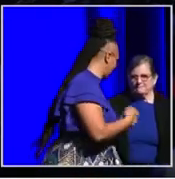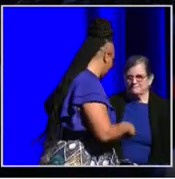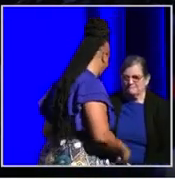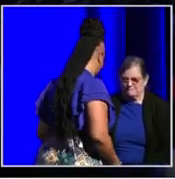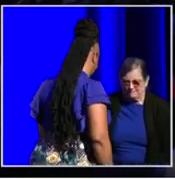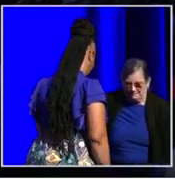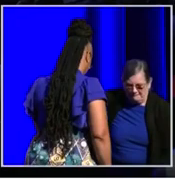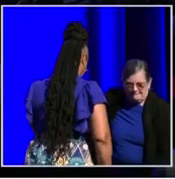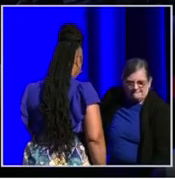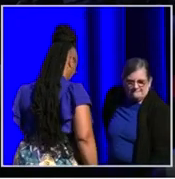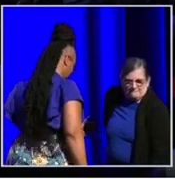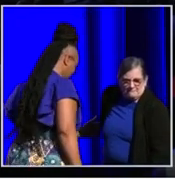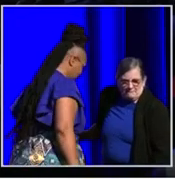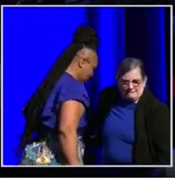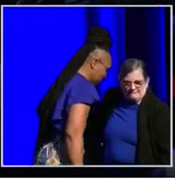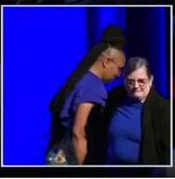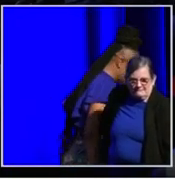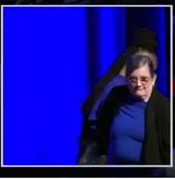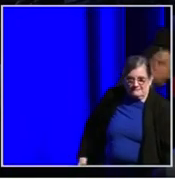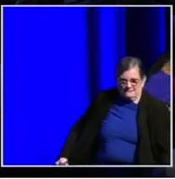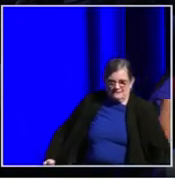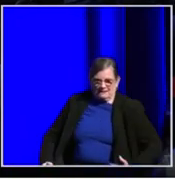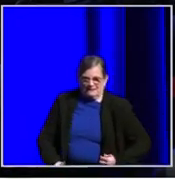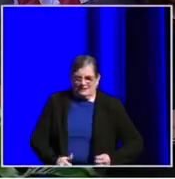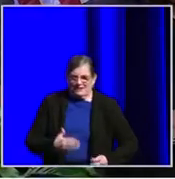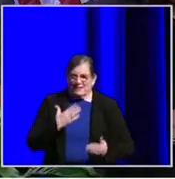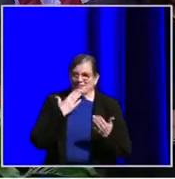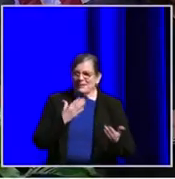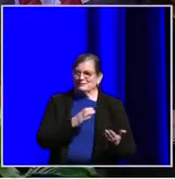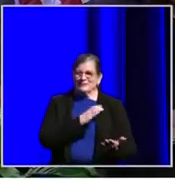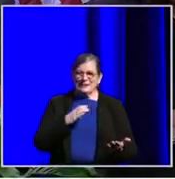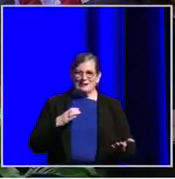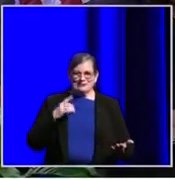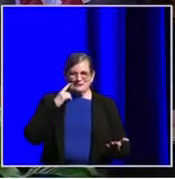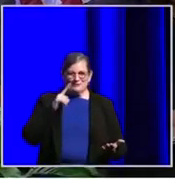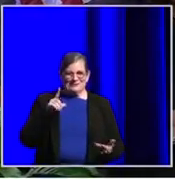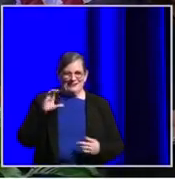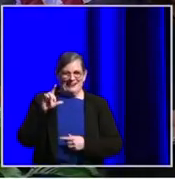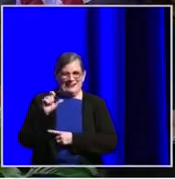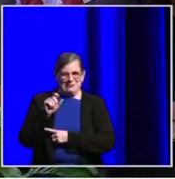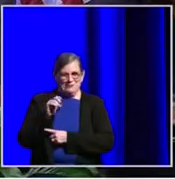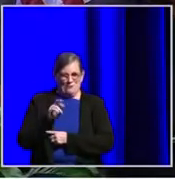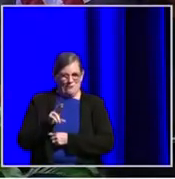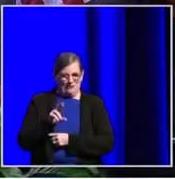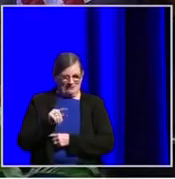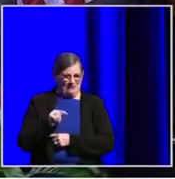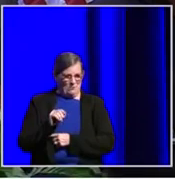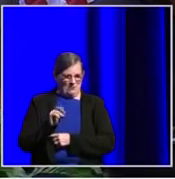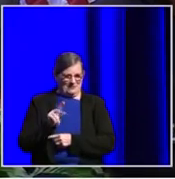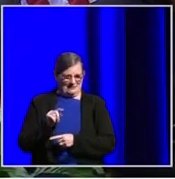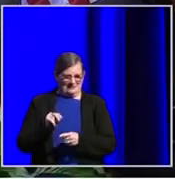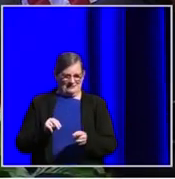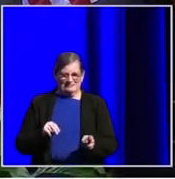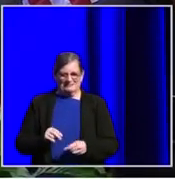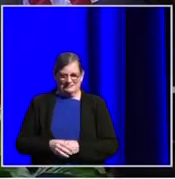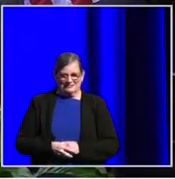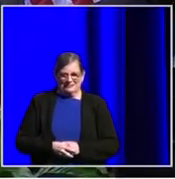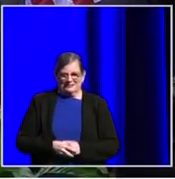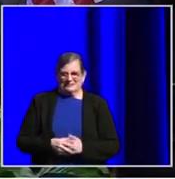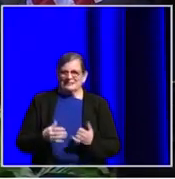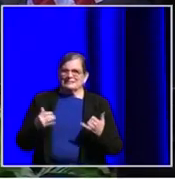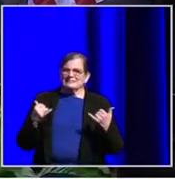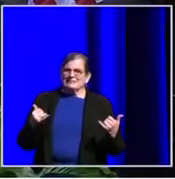Thank you very much, Congresswoman Eleanor Holmes Norton. We will now begin the process of swearing